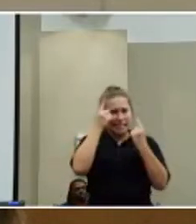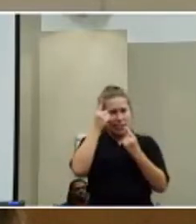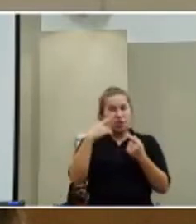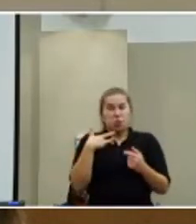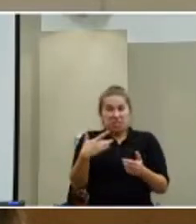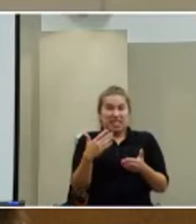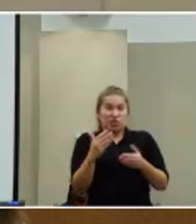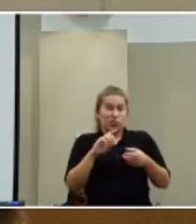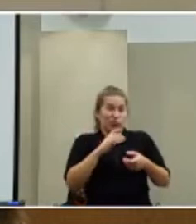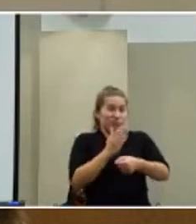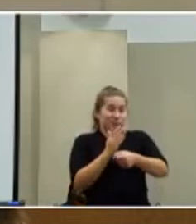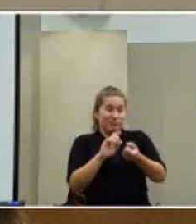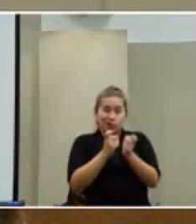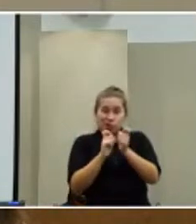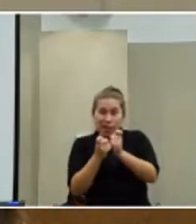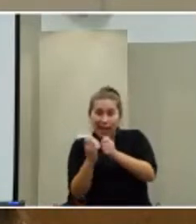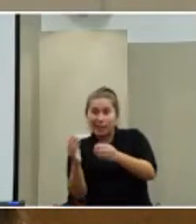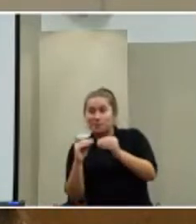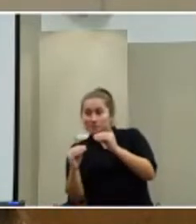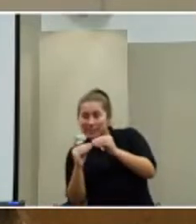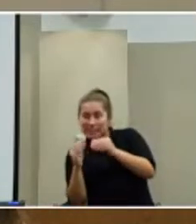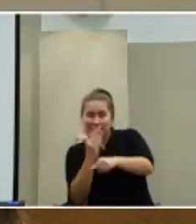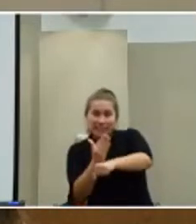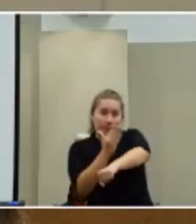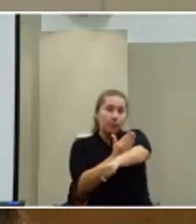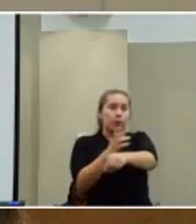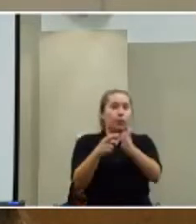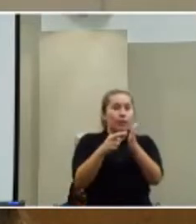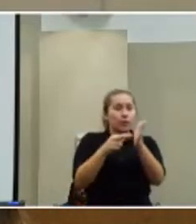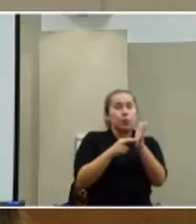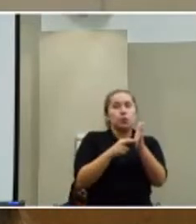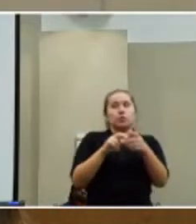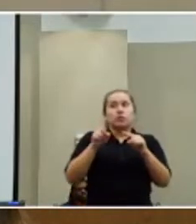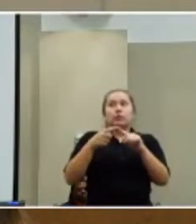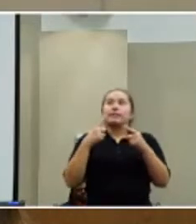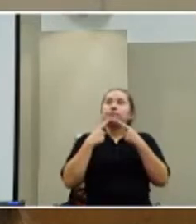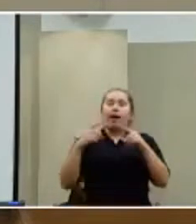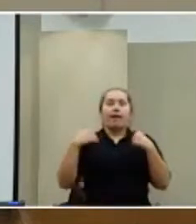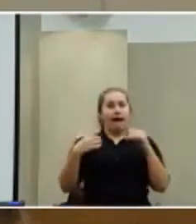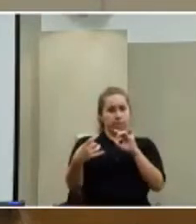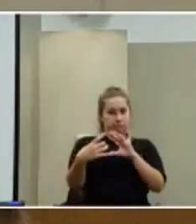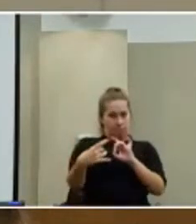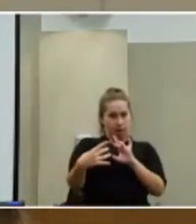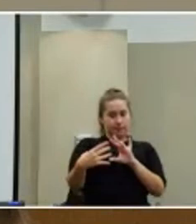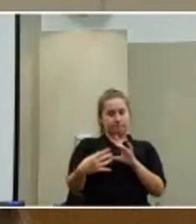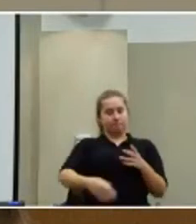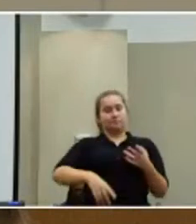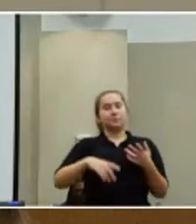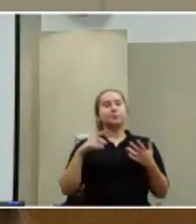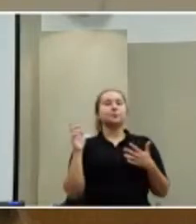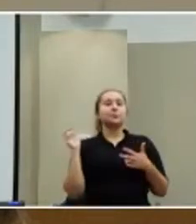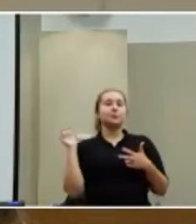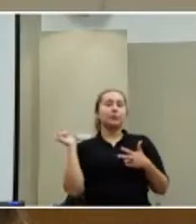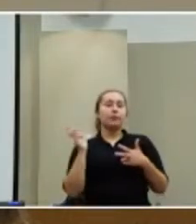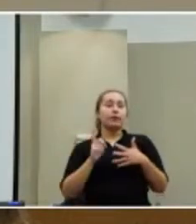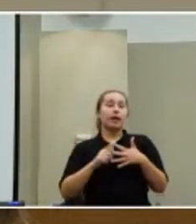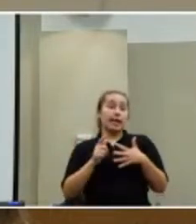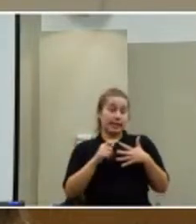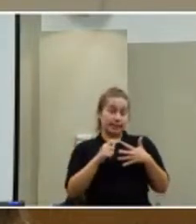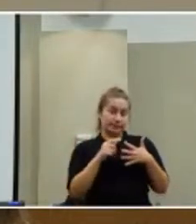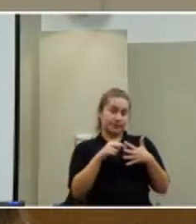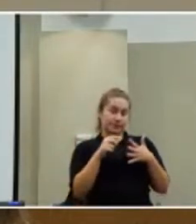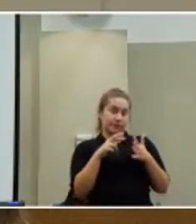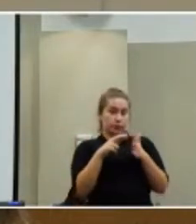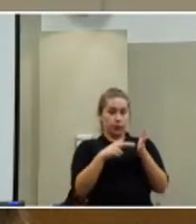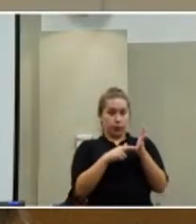proposed rules in light of the comments we receive when we issue the final rules. A second rule in which